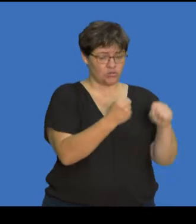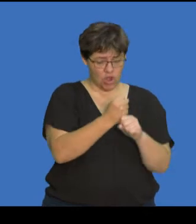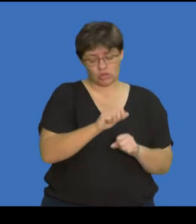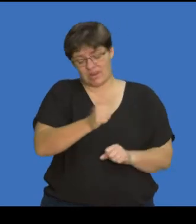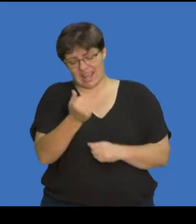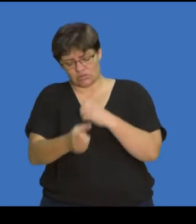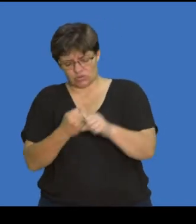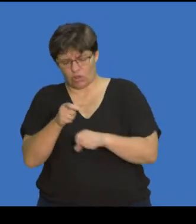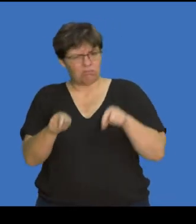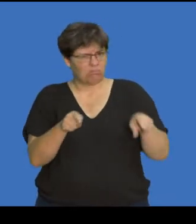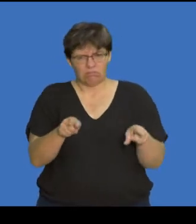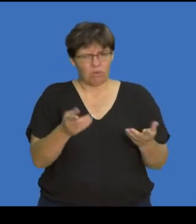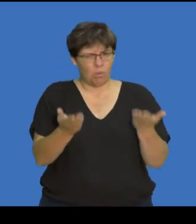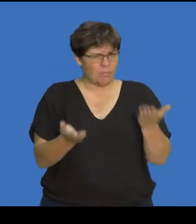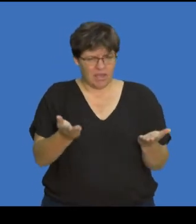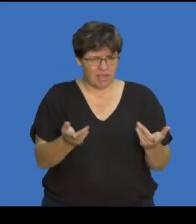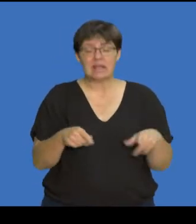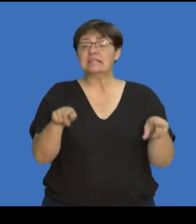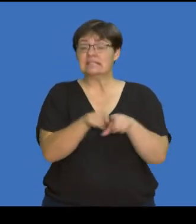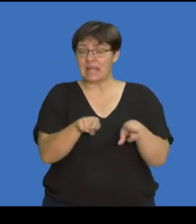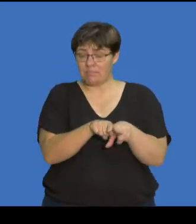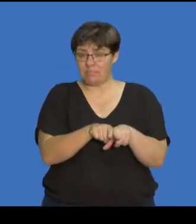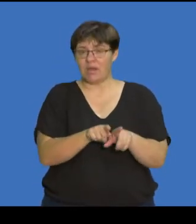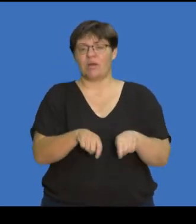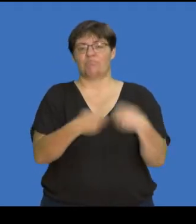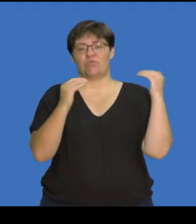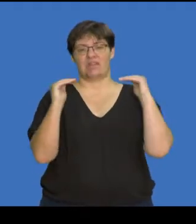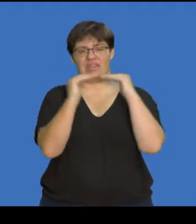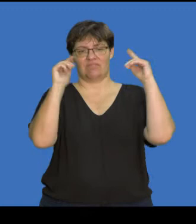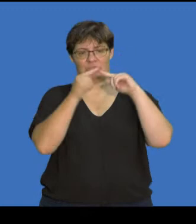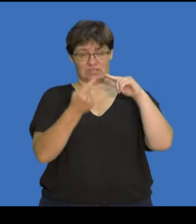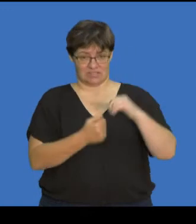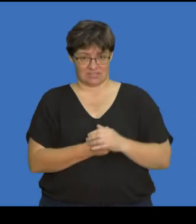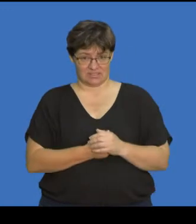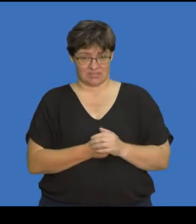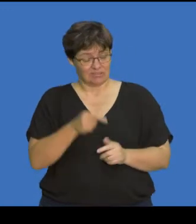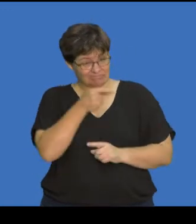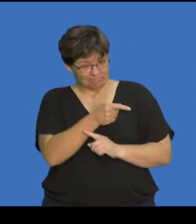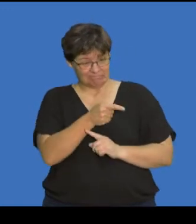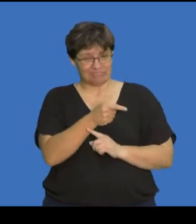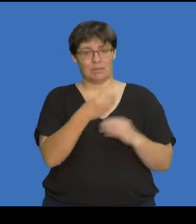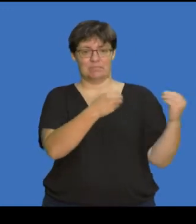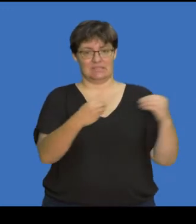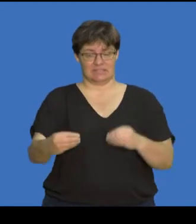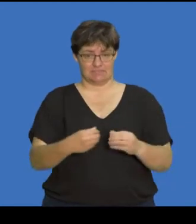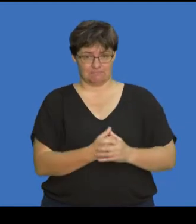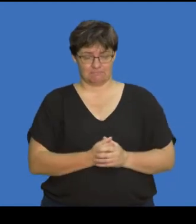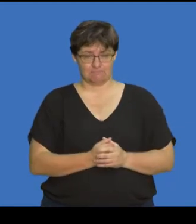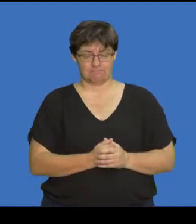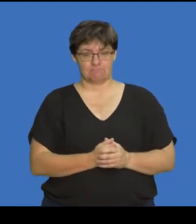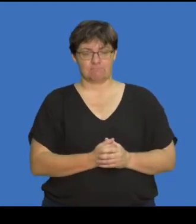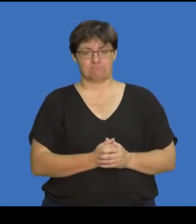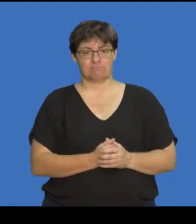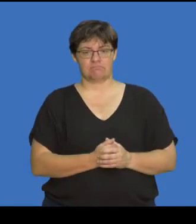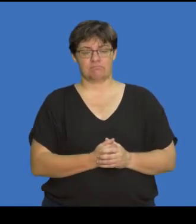next year, and you're also talking about the break-even point for this particular business. Right, let's start